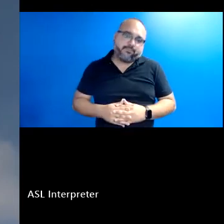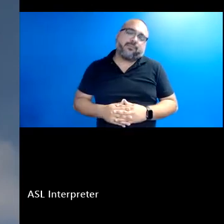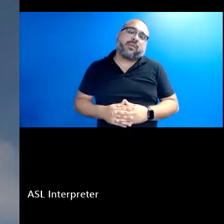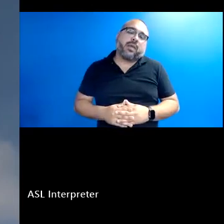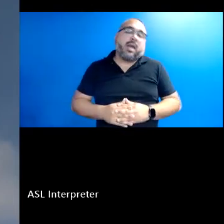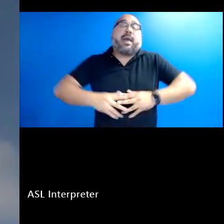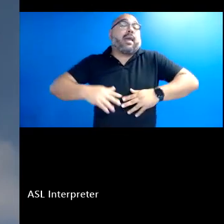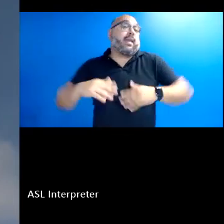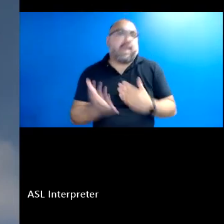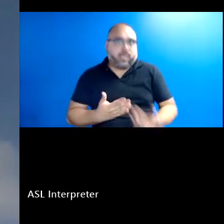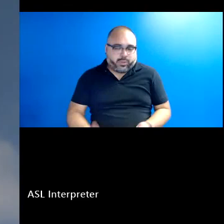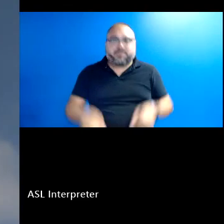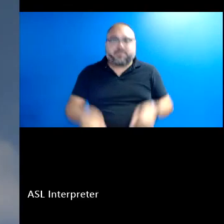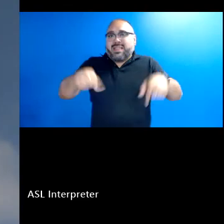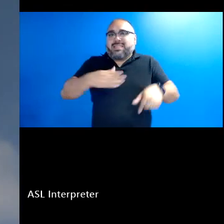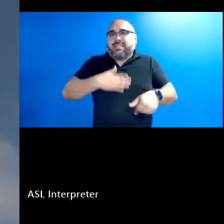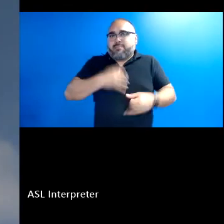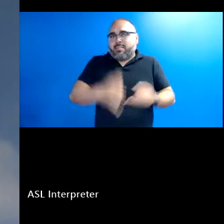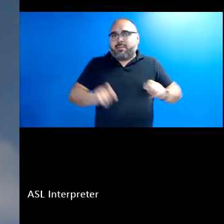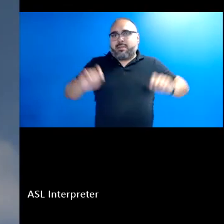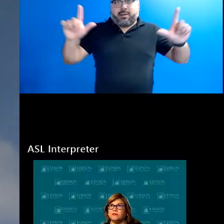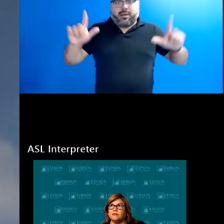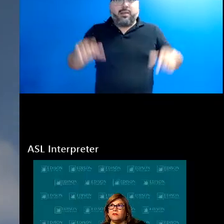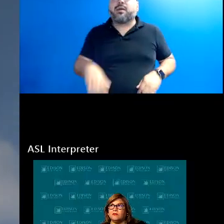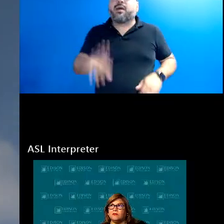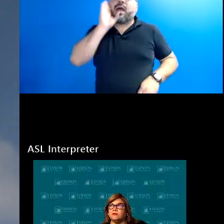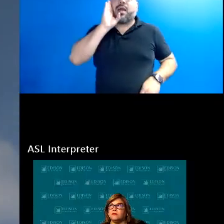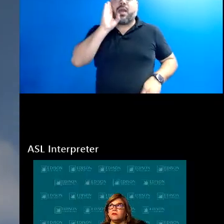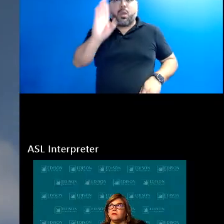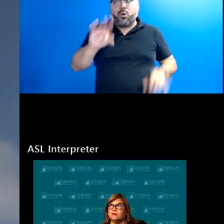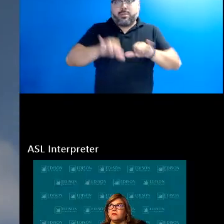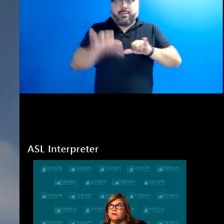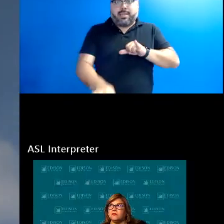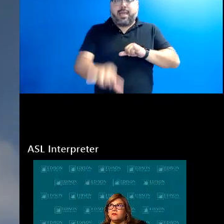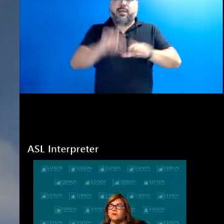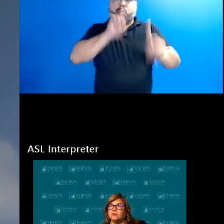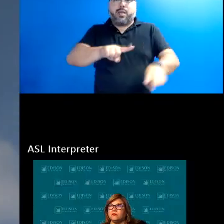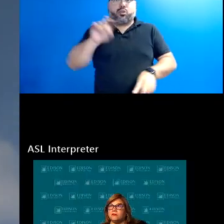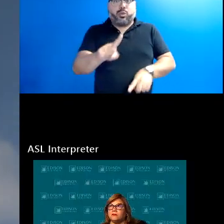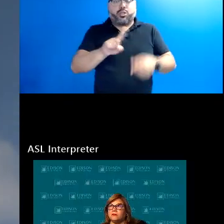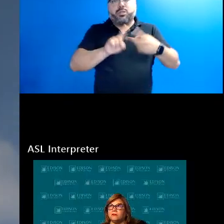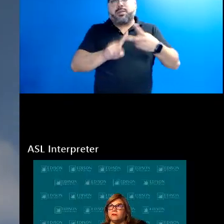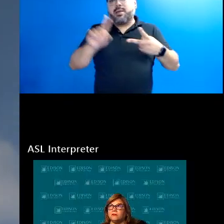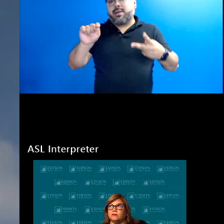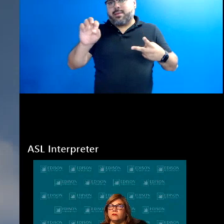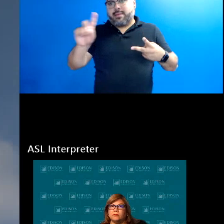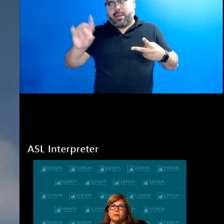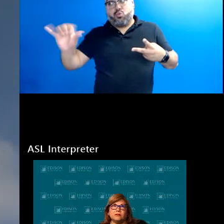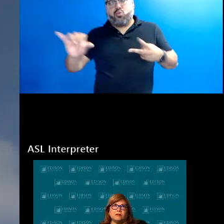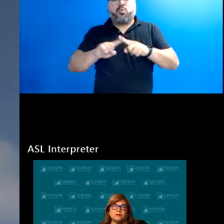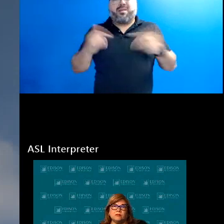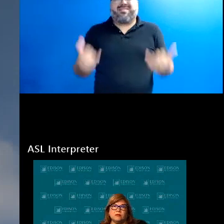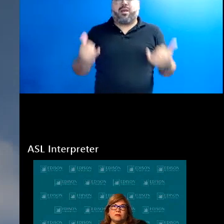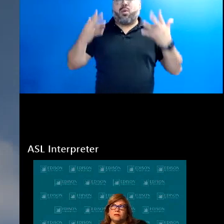Anyway, this is my last slide, and I will be staying on to answer questions, as will Ted. But now I want to